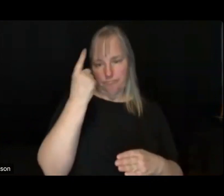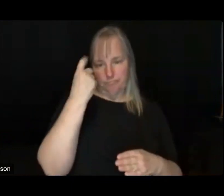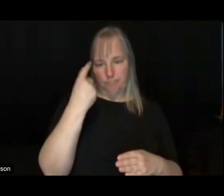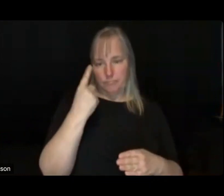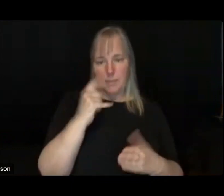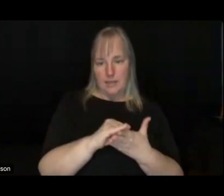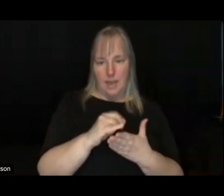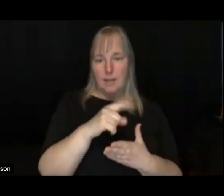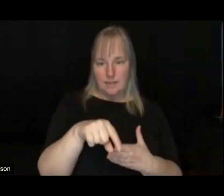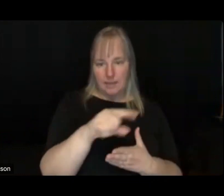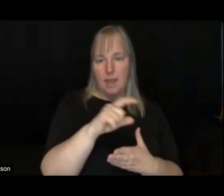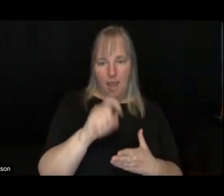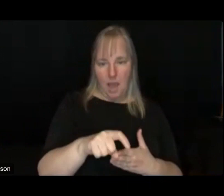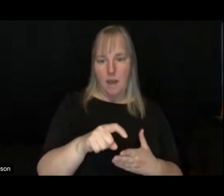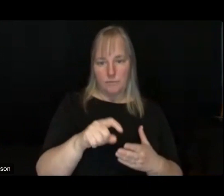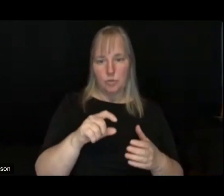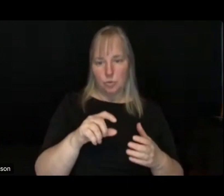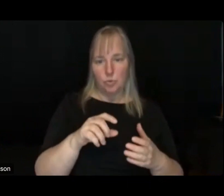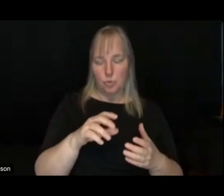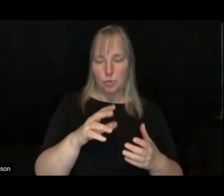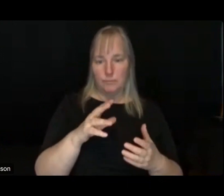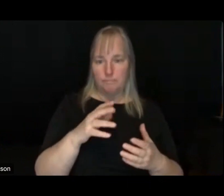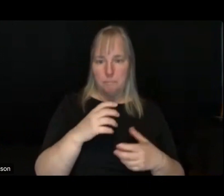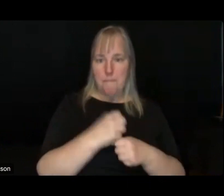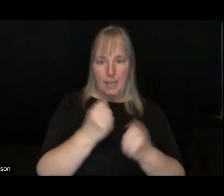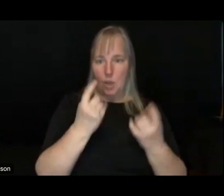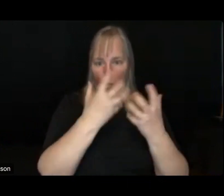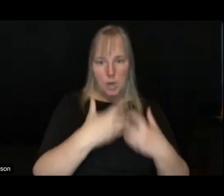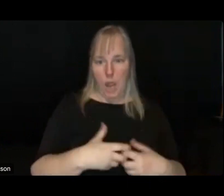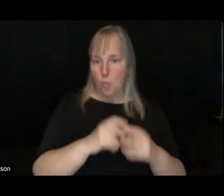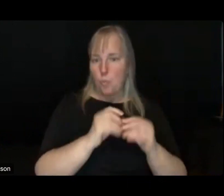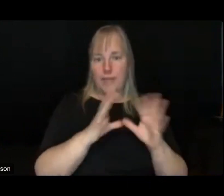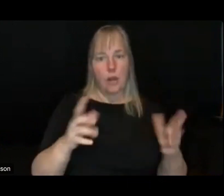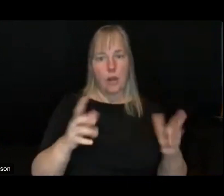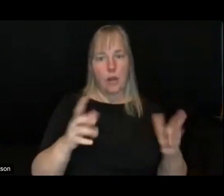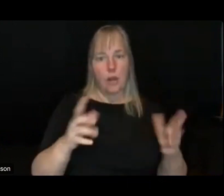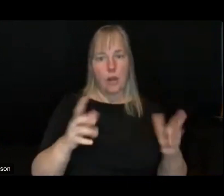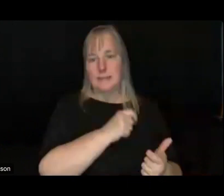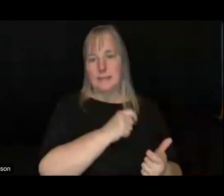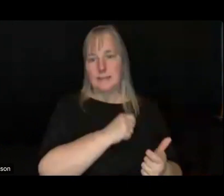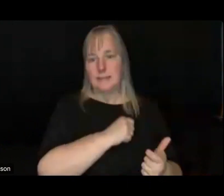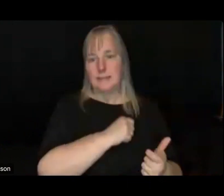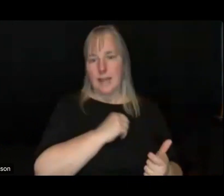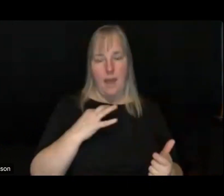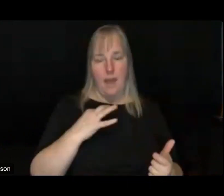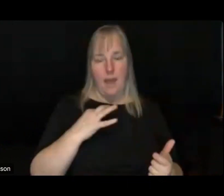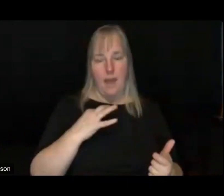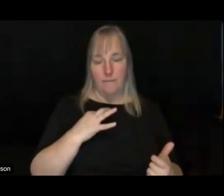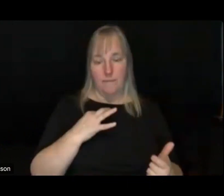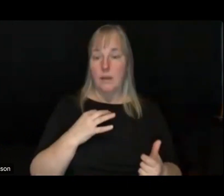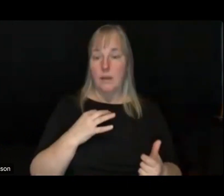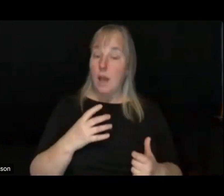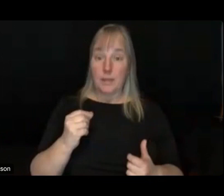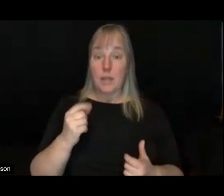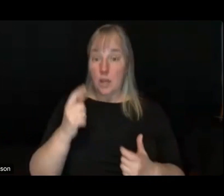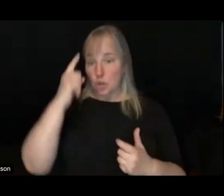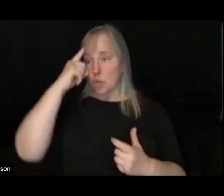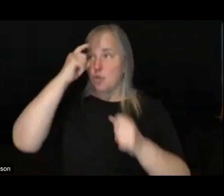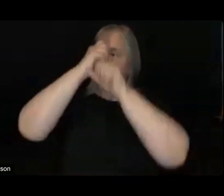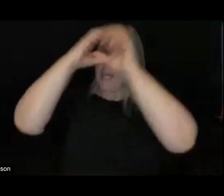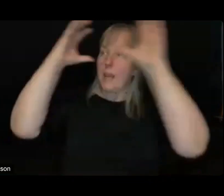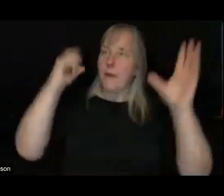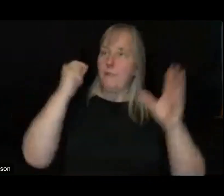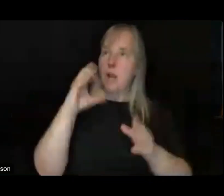do without a large staff. In other words, the dream of a company, 20 years ago was I'll hire a bunch of people and I'll get a bunch of office space.